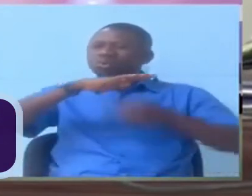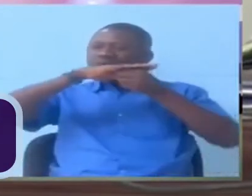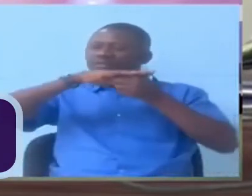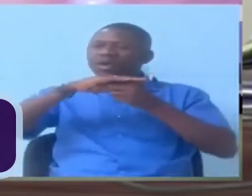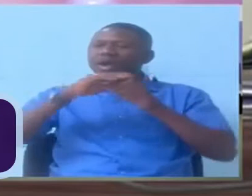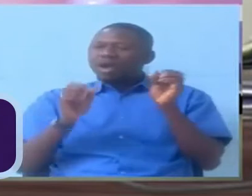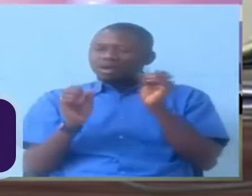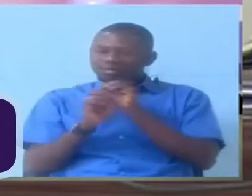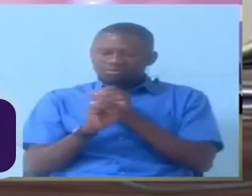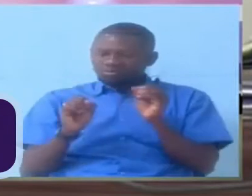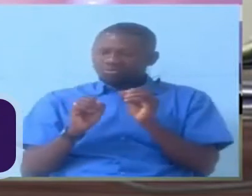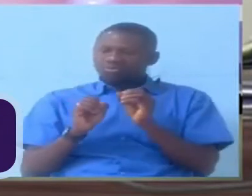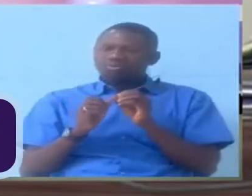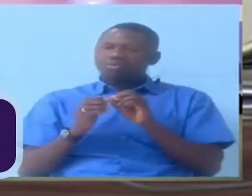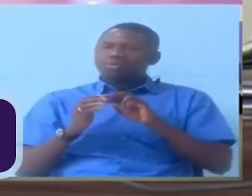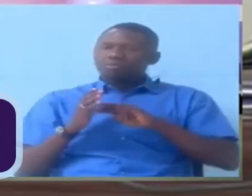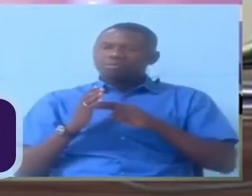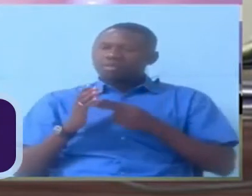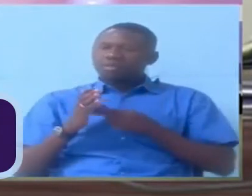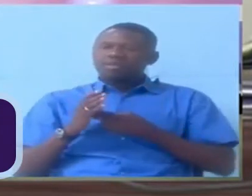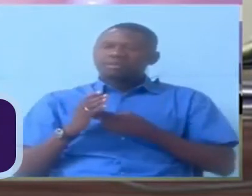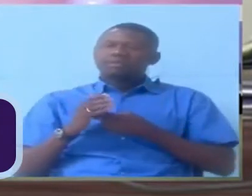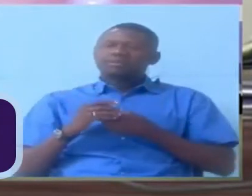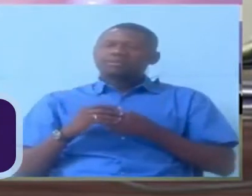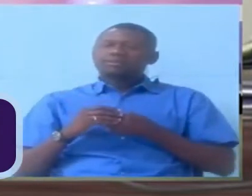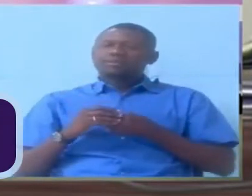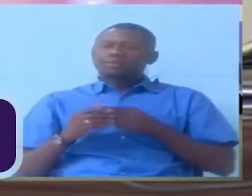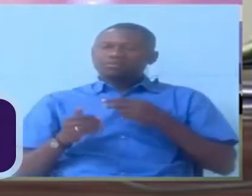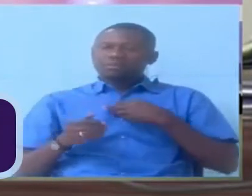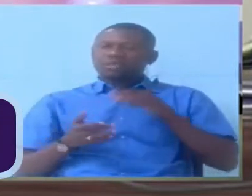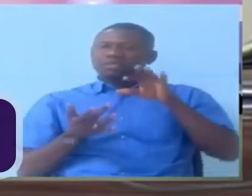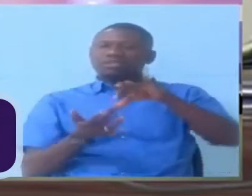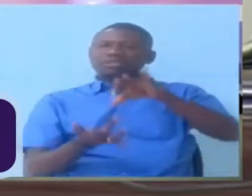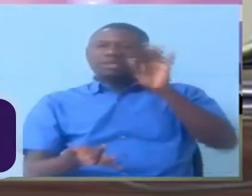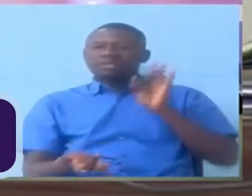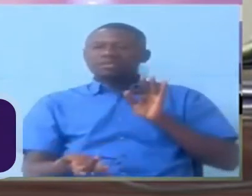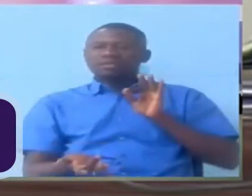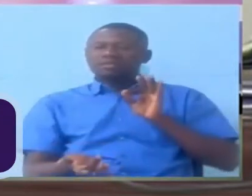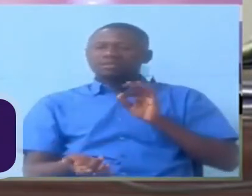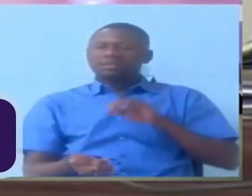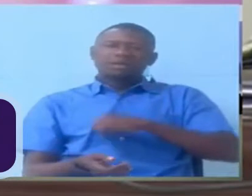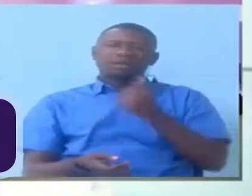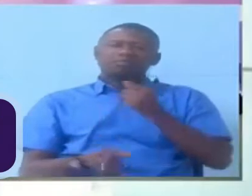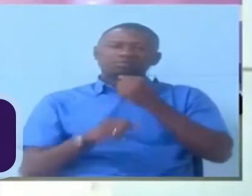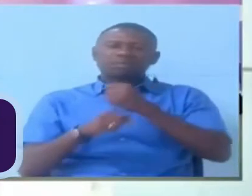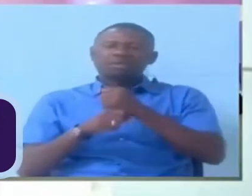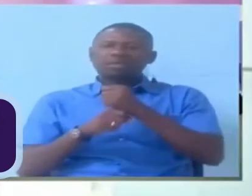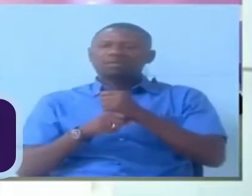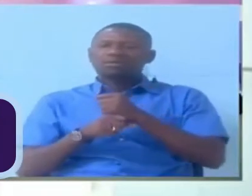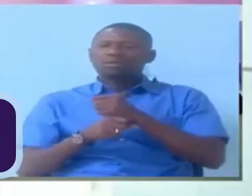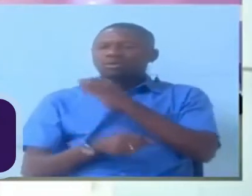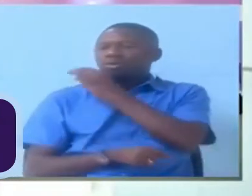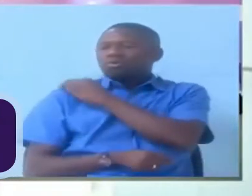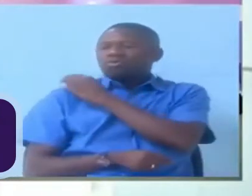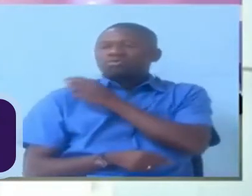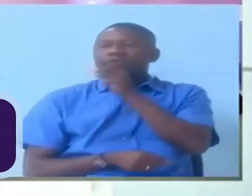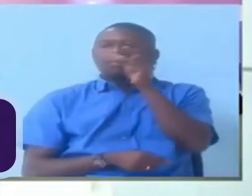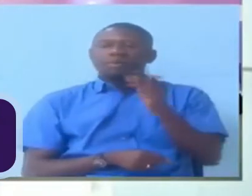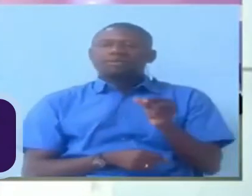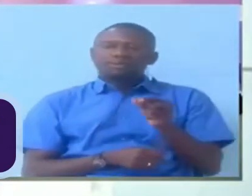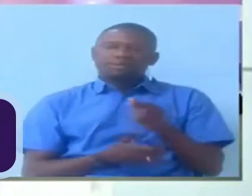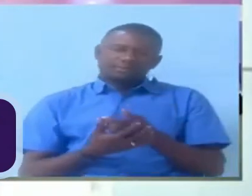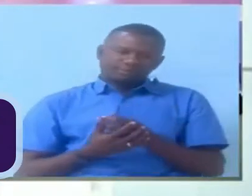other things. And many along ye no lolu soto menu ko jara ro bunda aning ku ko tengol men ni